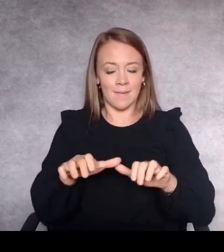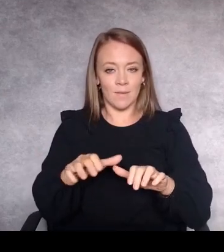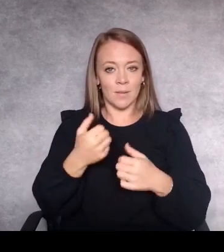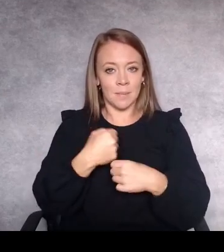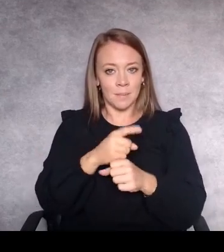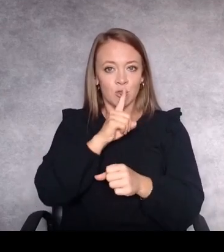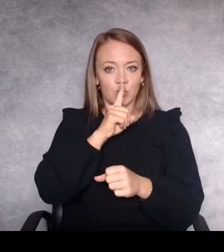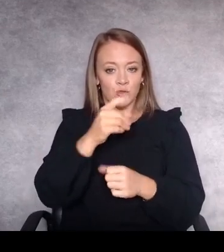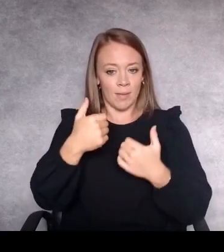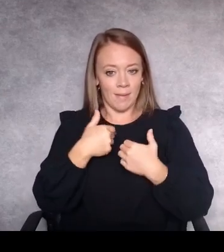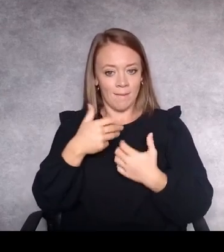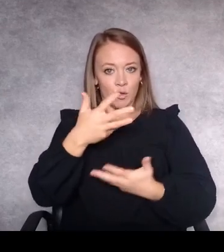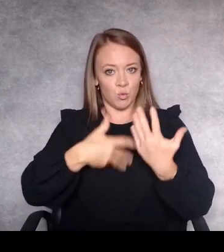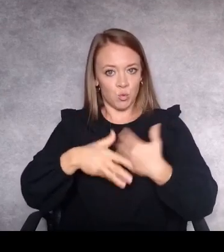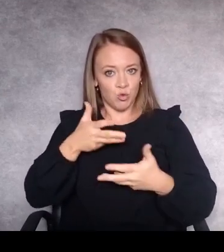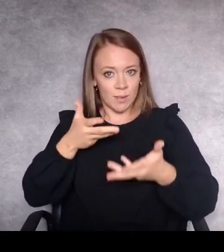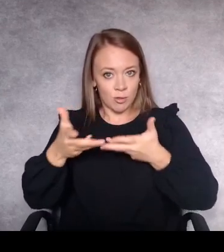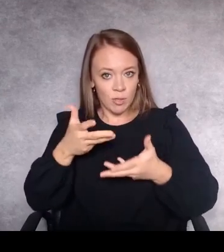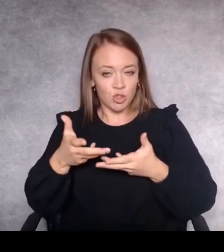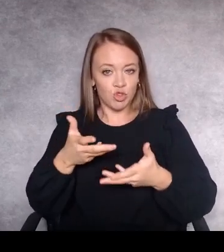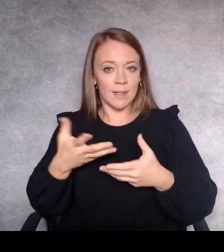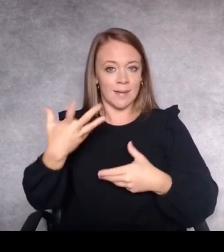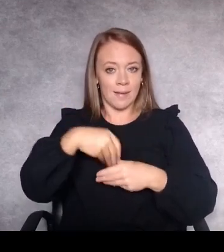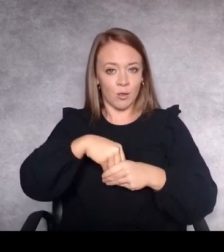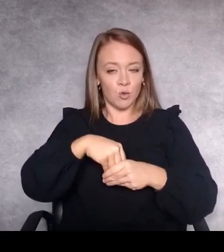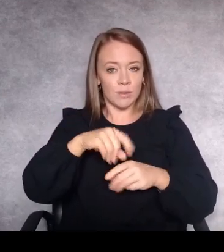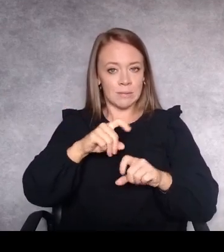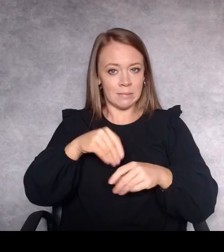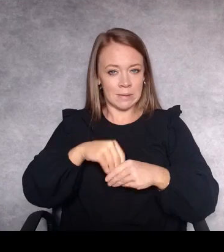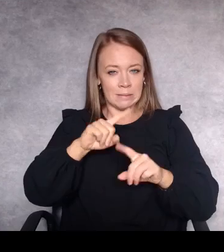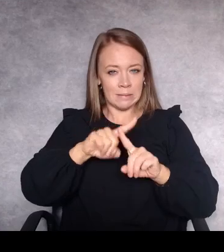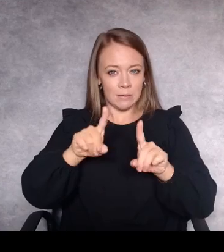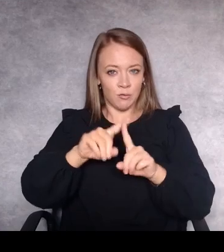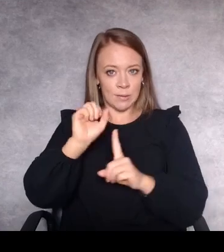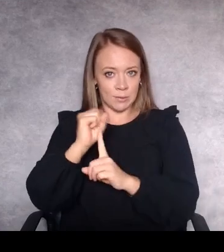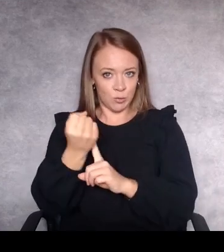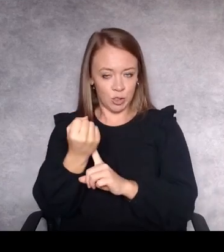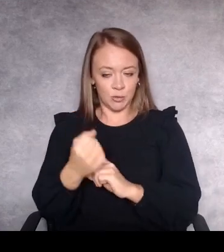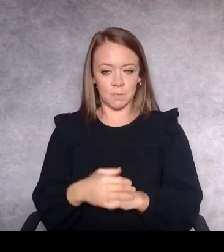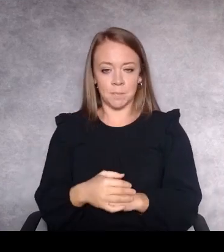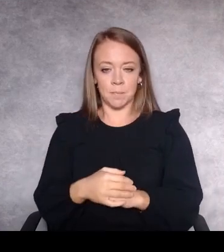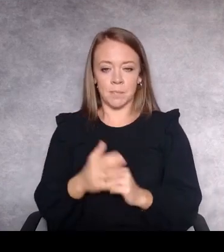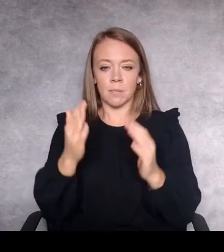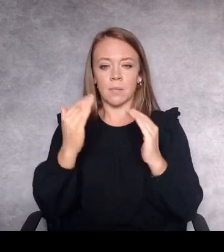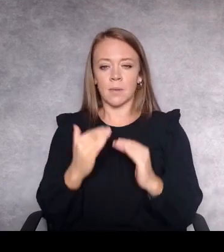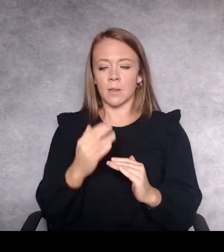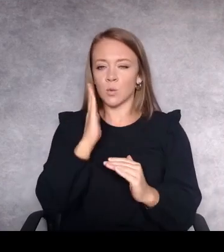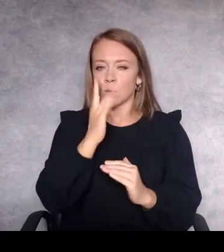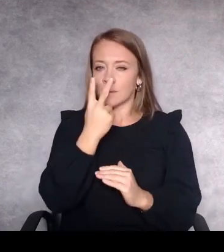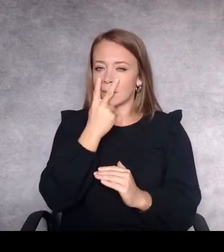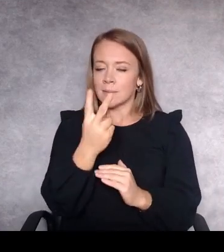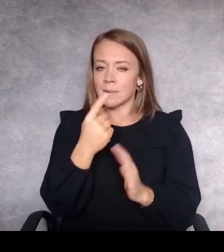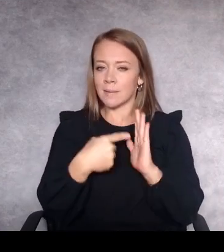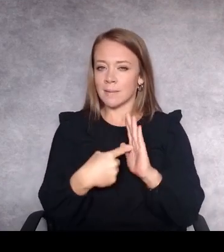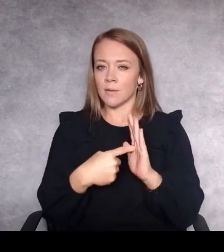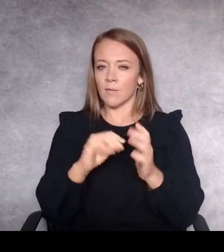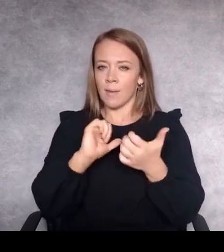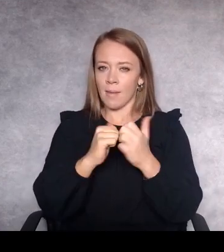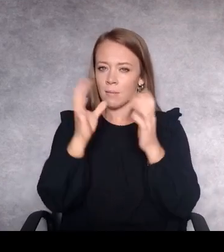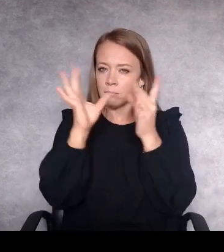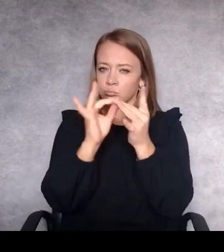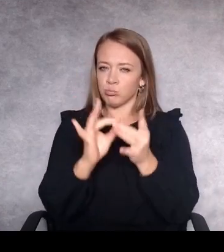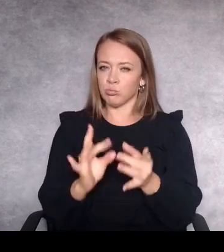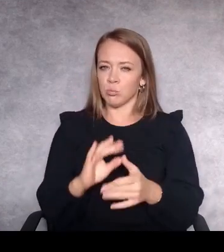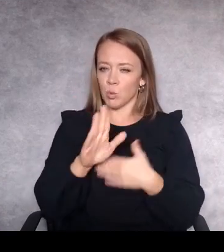to facilitate social interactions and inclusion in a variety of settings. Next, let's look at an example of how those pieces